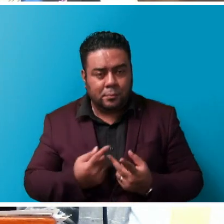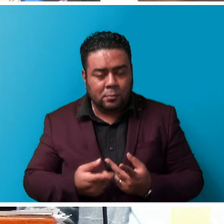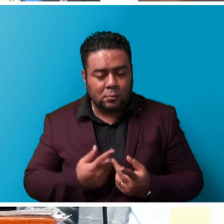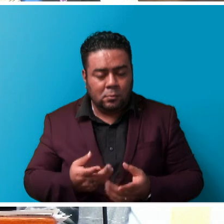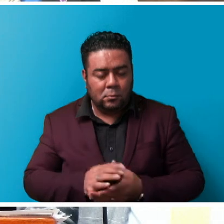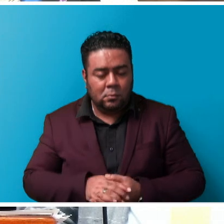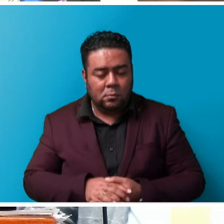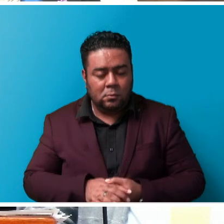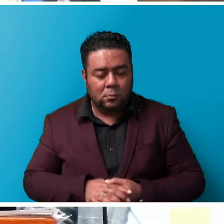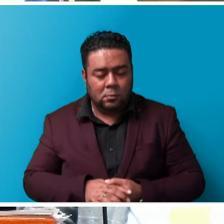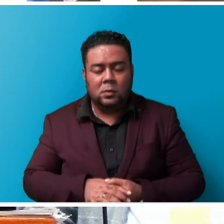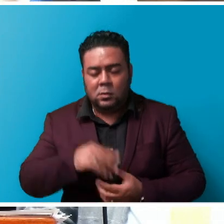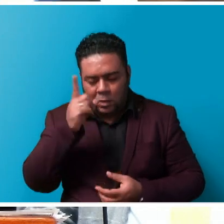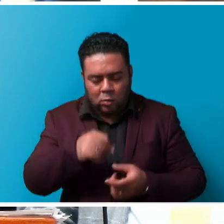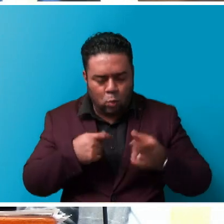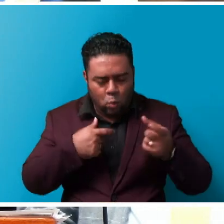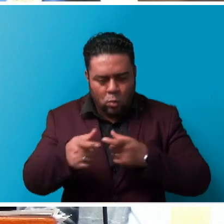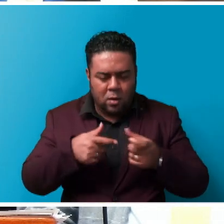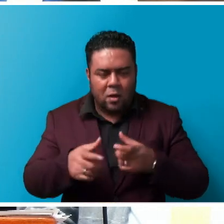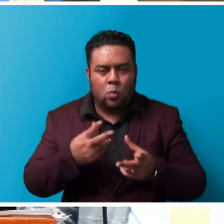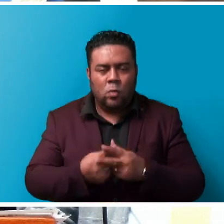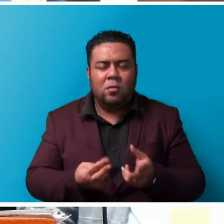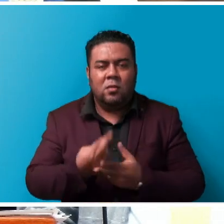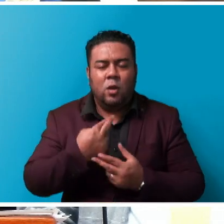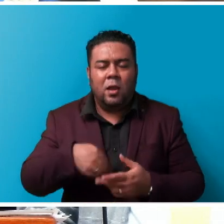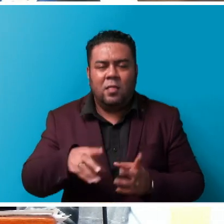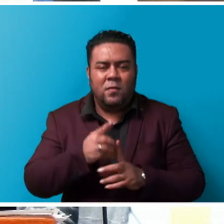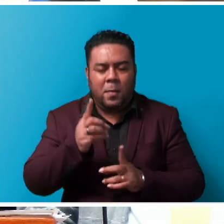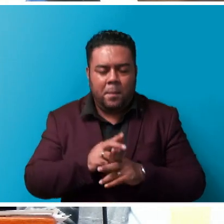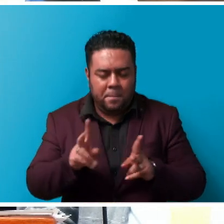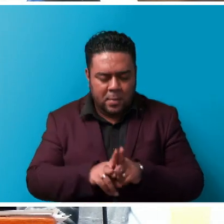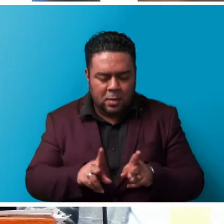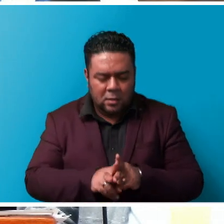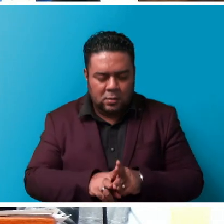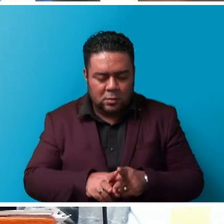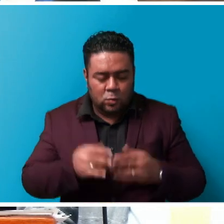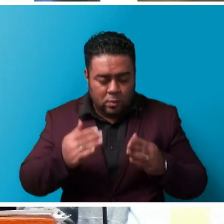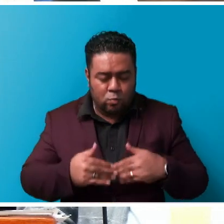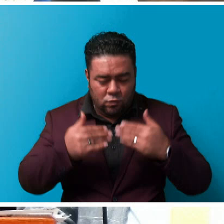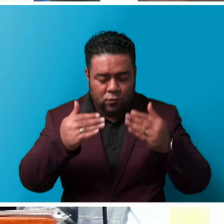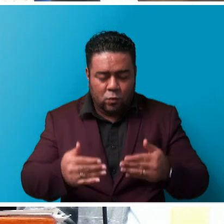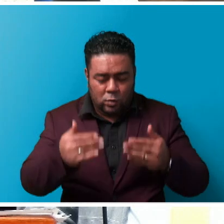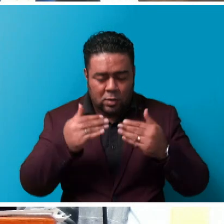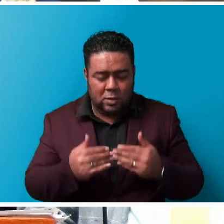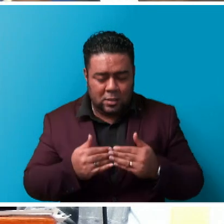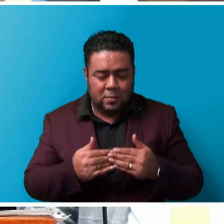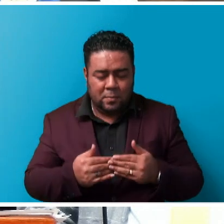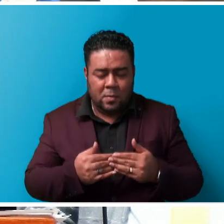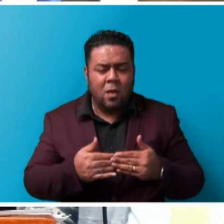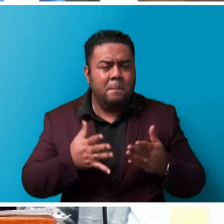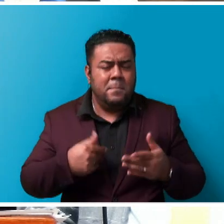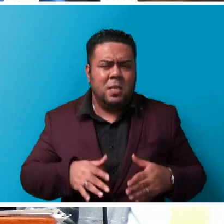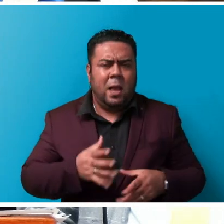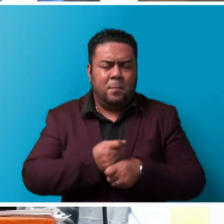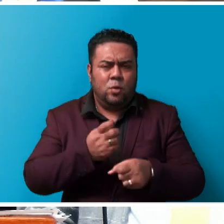are being coordinated with stakeholders and development partners. Moving forward, the program to upgrade and renew our major trunk roads and